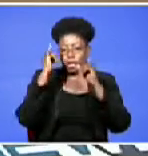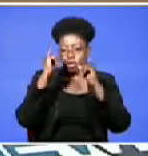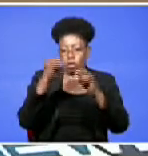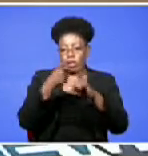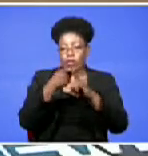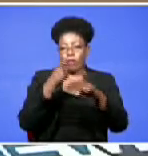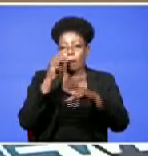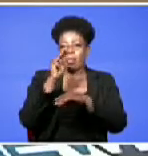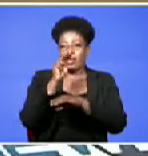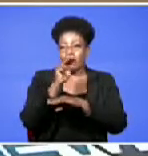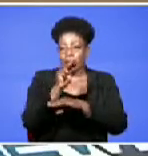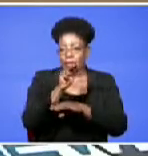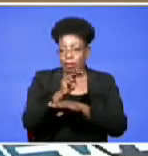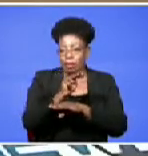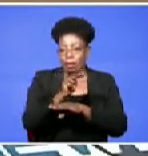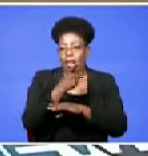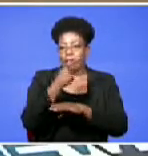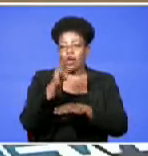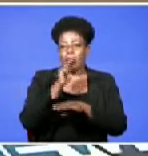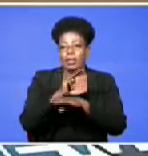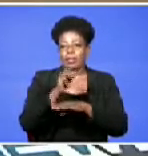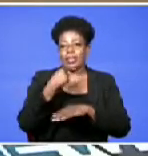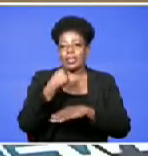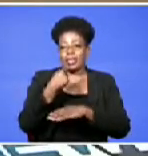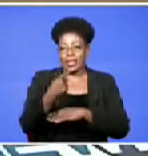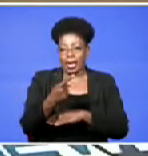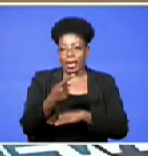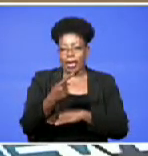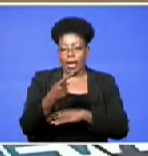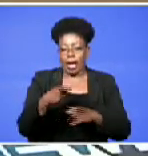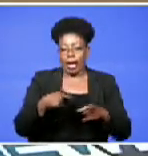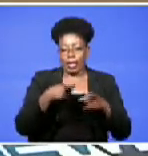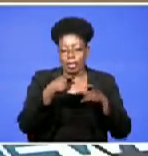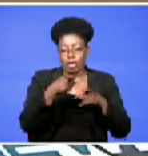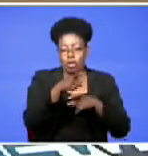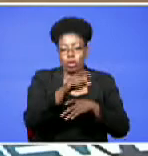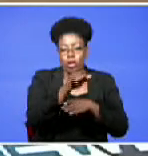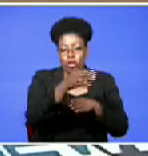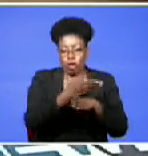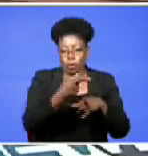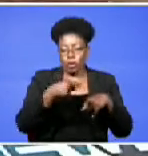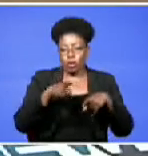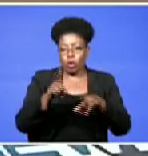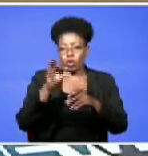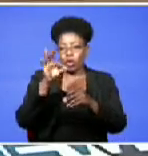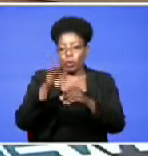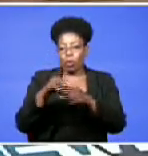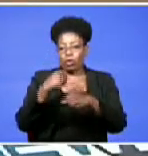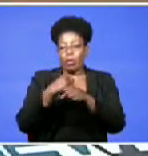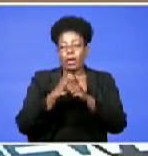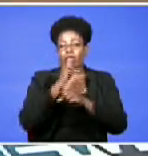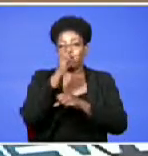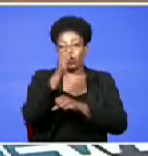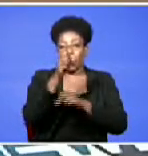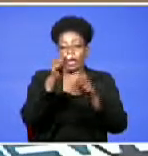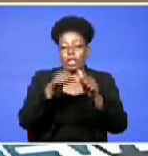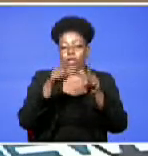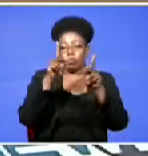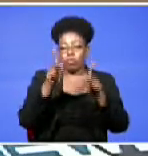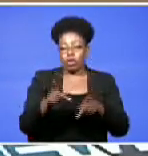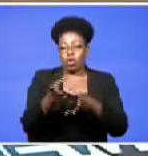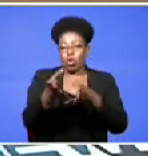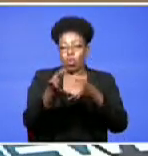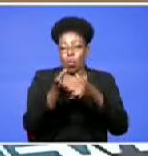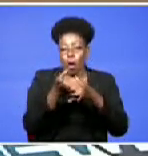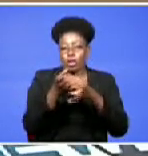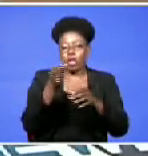minister. The minister says, I designate you to go to that poll and make sure every one of those people who want to